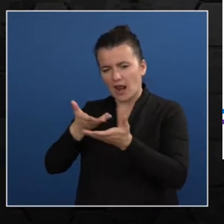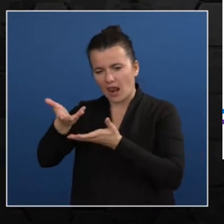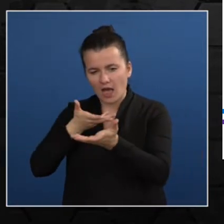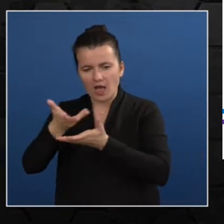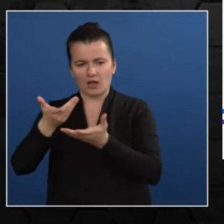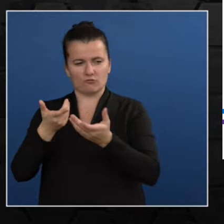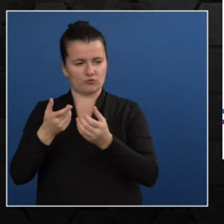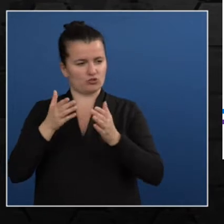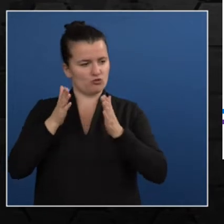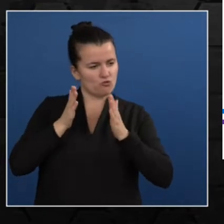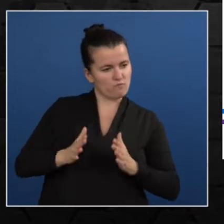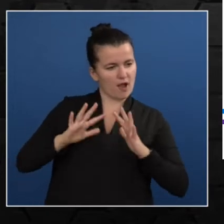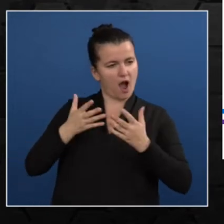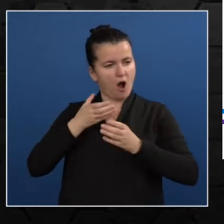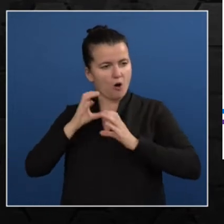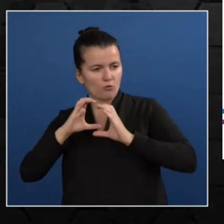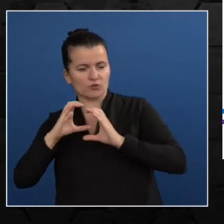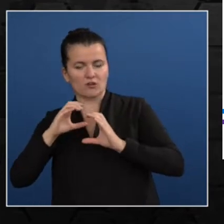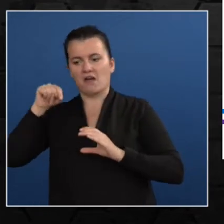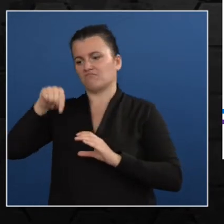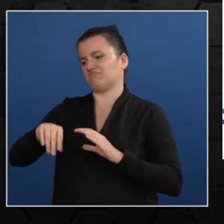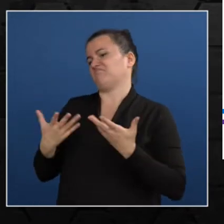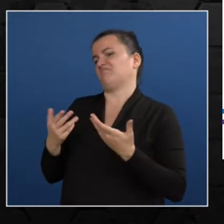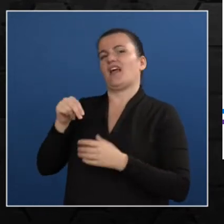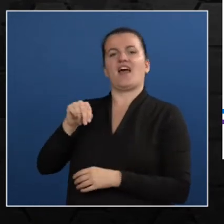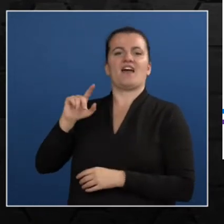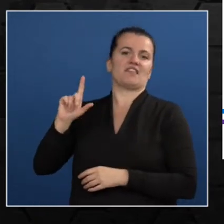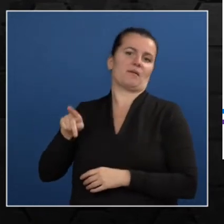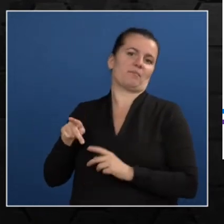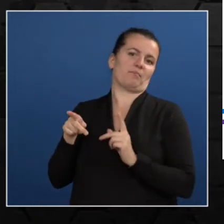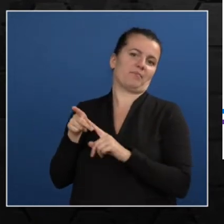natural language, that comes under the domain of NLP.